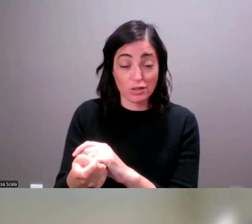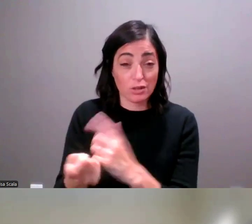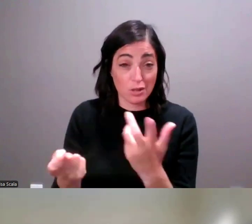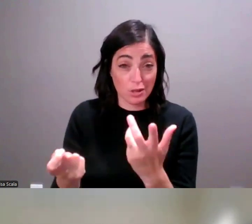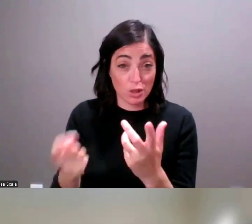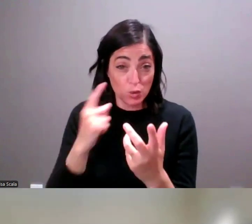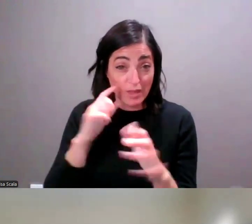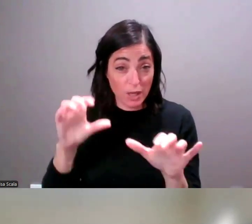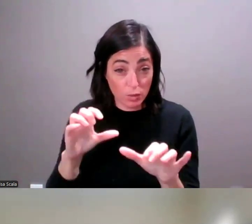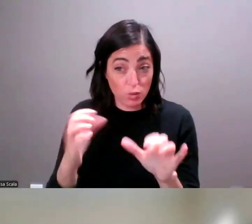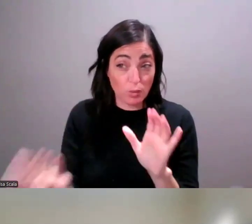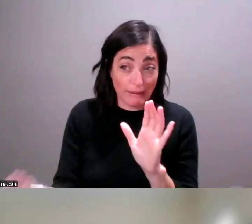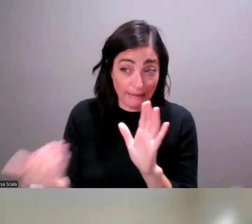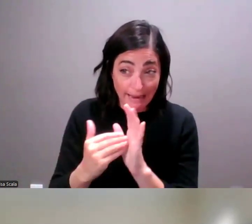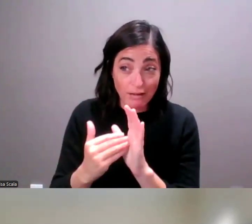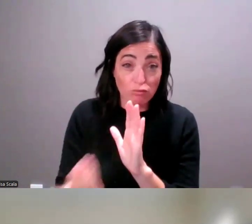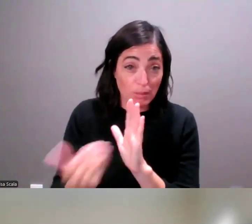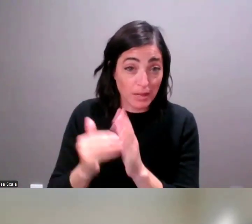repeating the process?